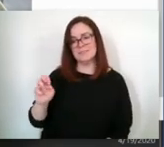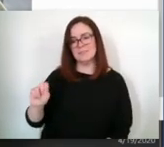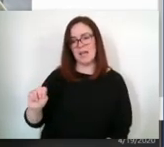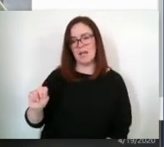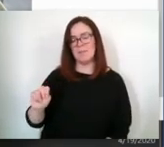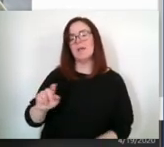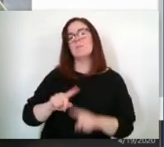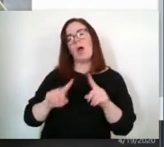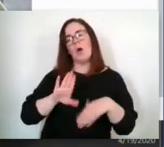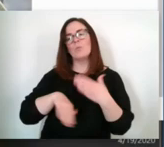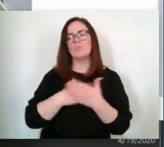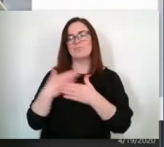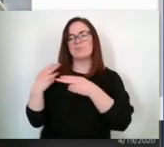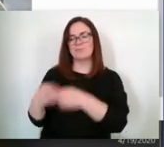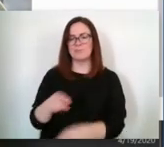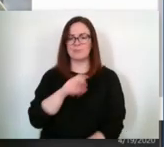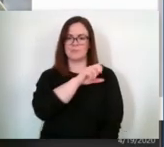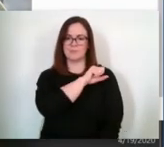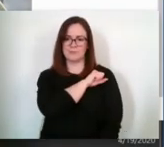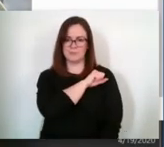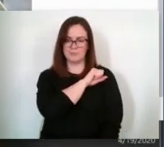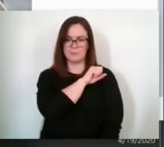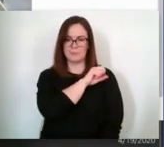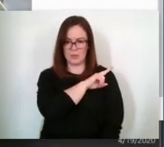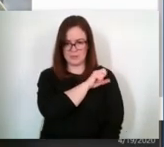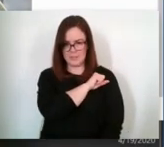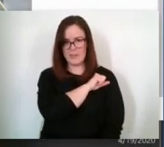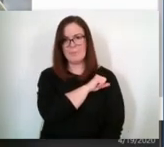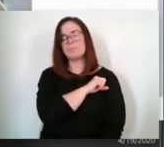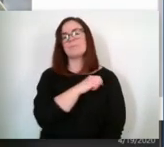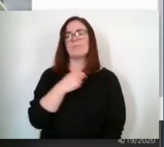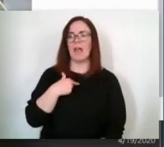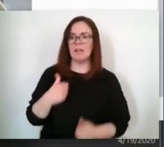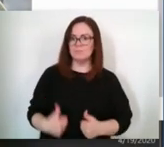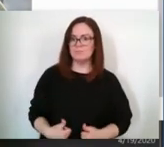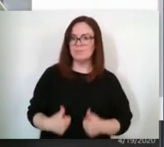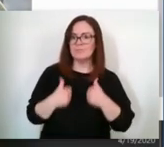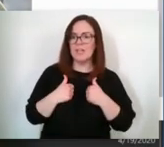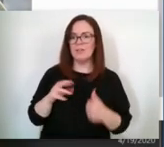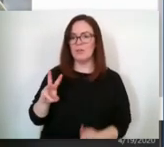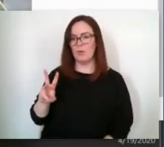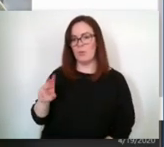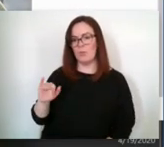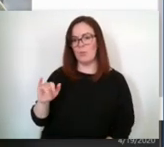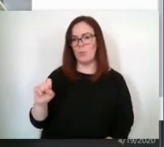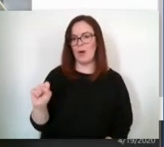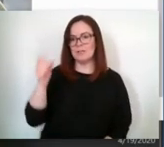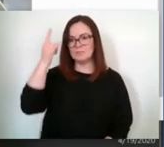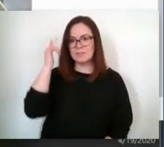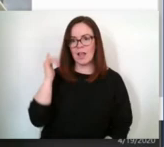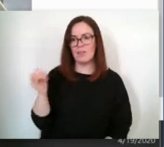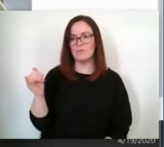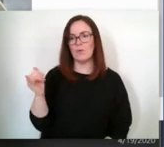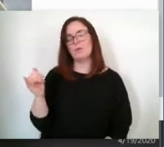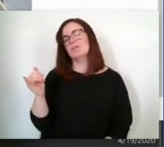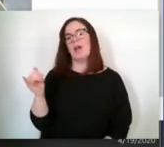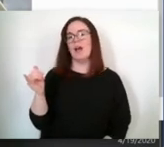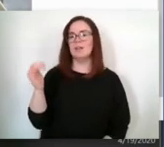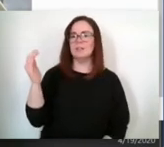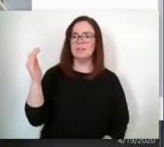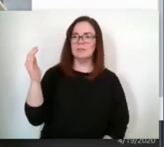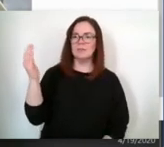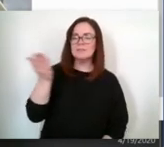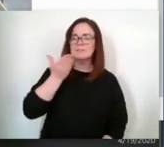on 107th Street, where the aroma of tamales sizzled in the air, where the trucks of Japanese